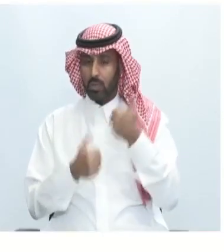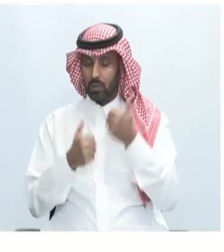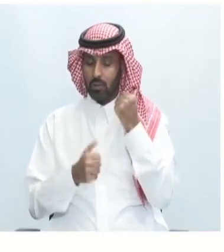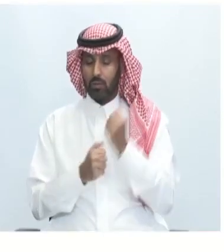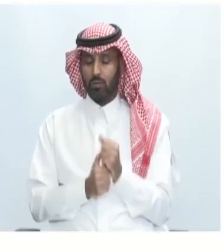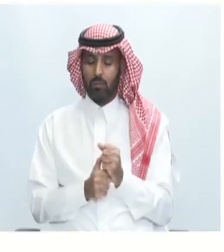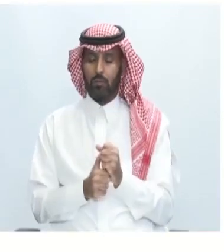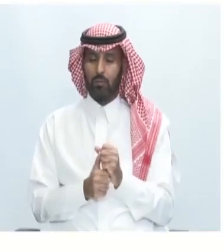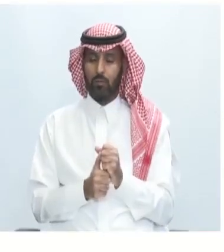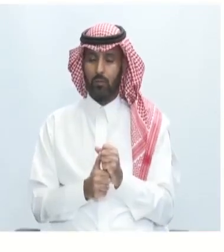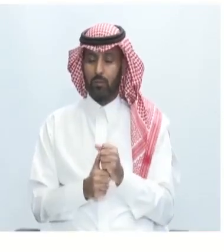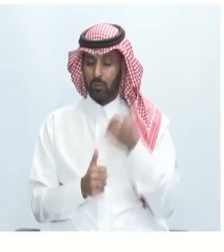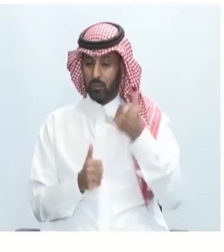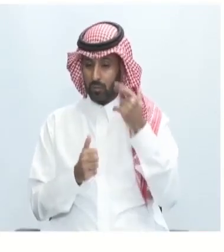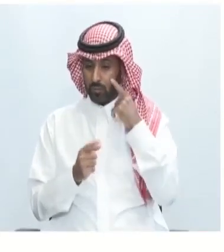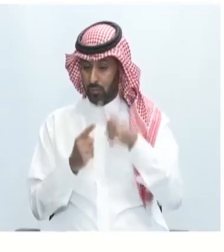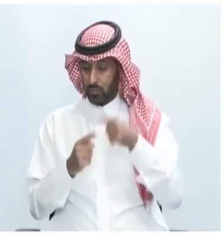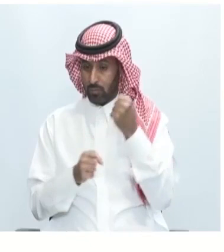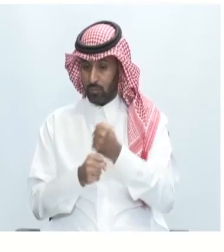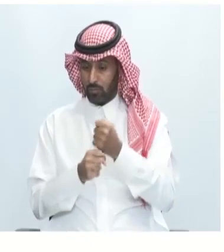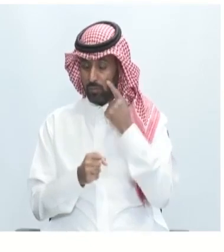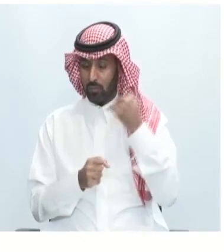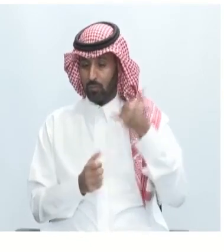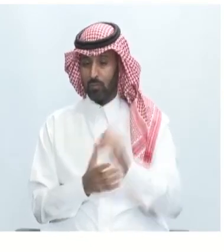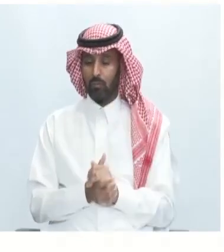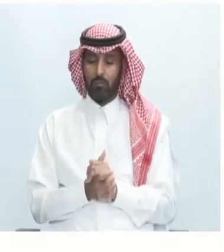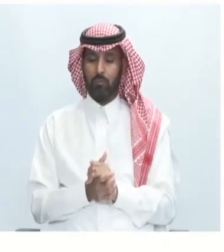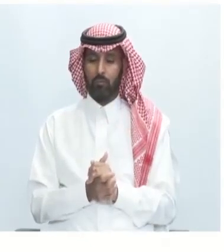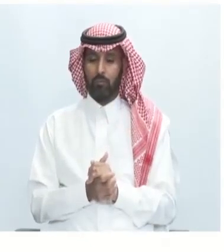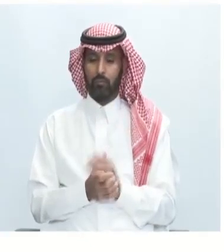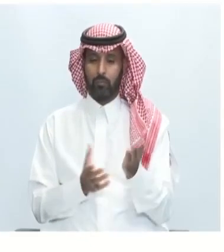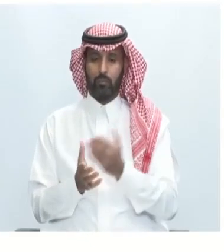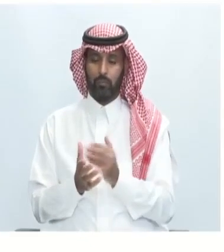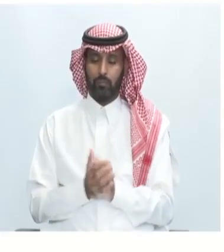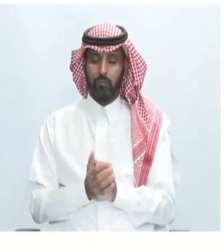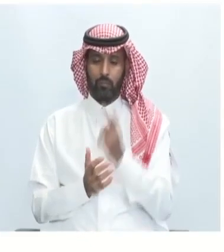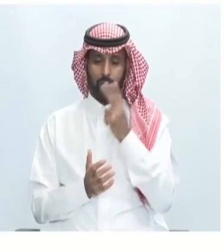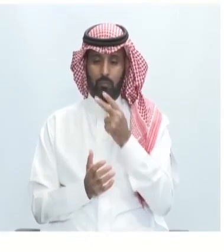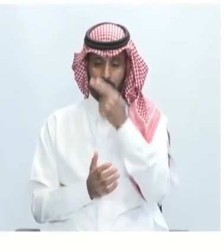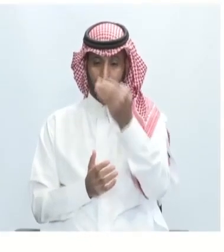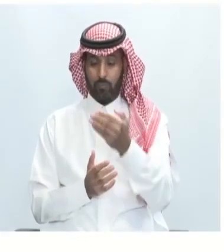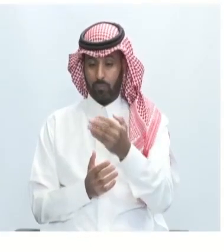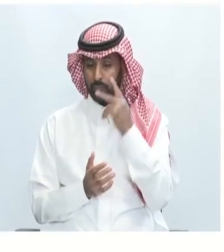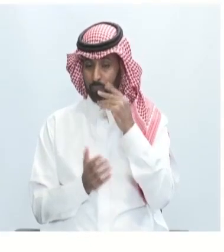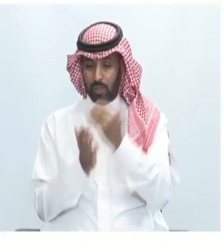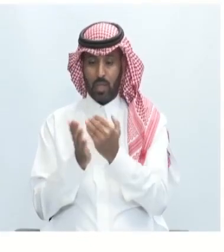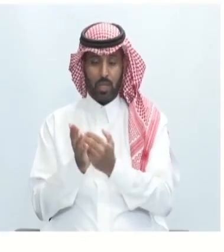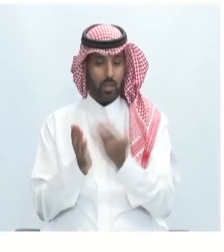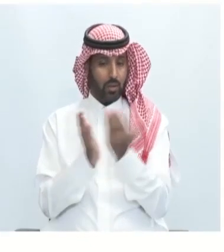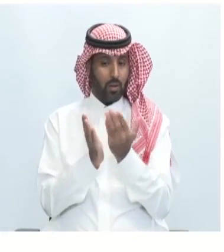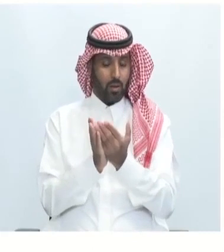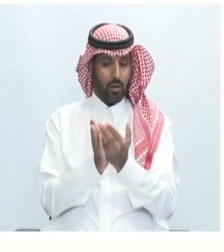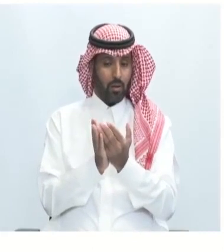main goal of the passive, to put the focus on the action itself. So here in the last lesson from